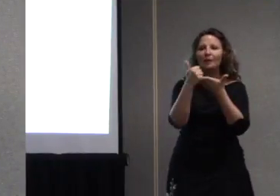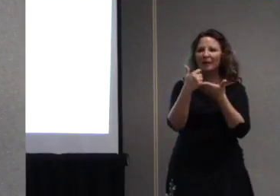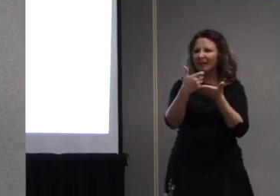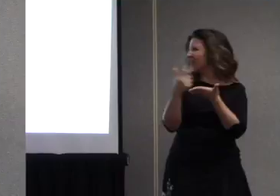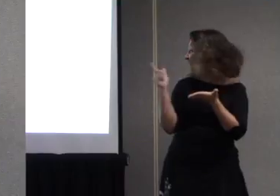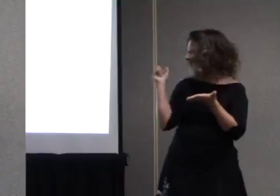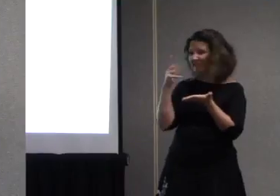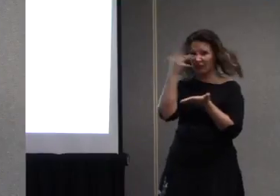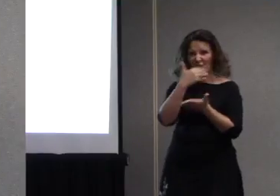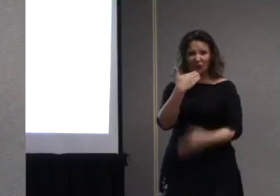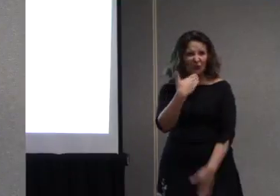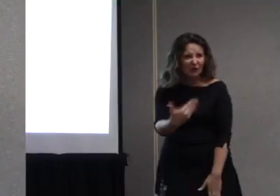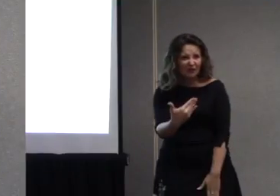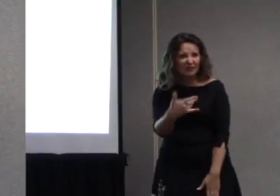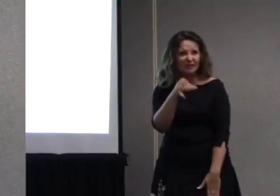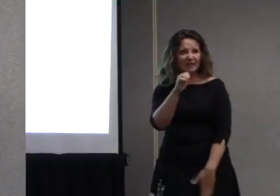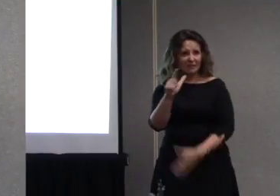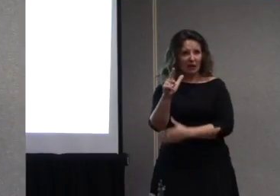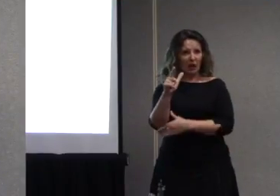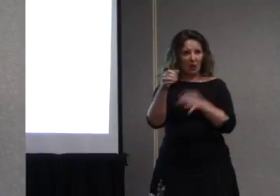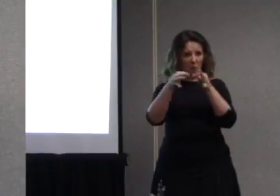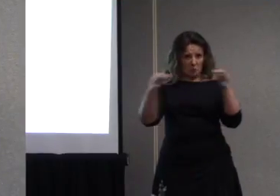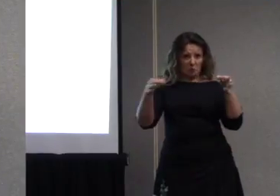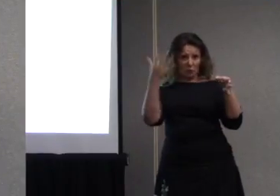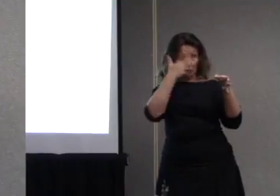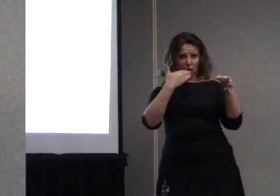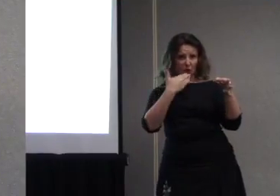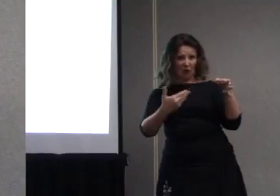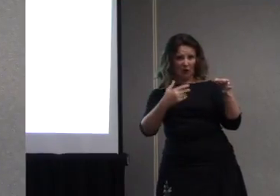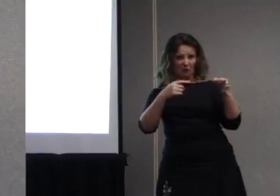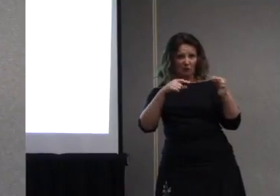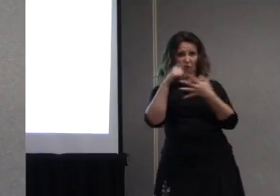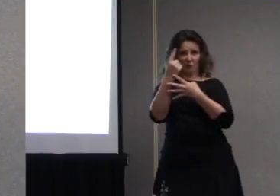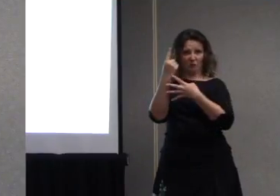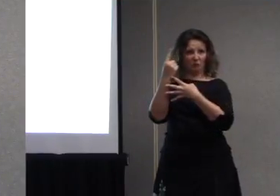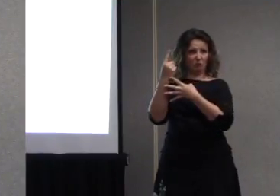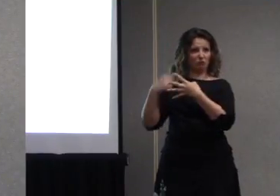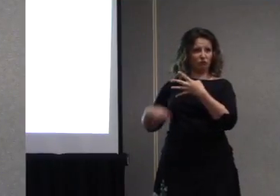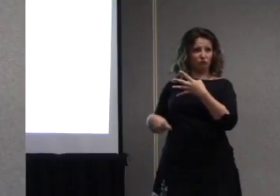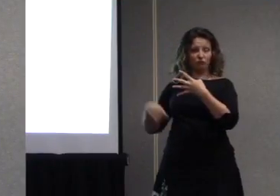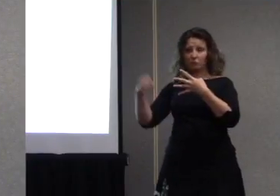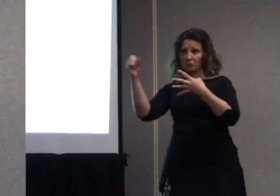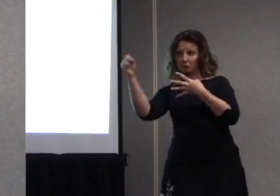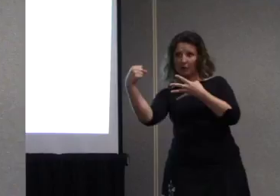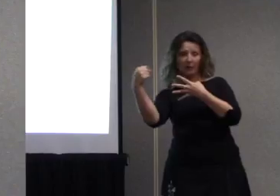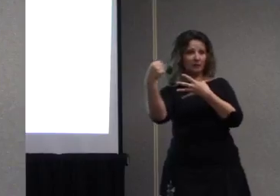energy here. Help me out a little bit. Does that ASL gloss look good?